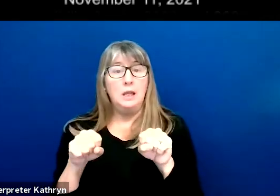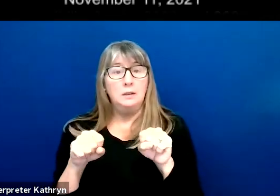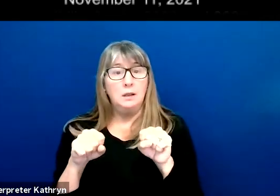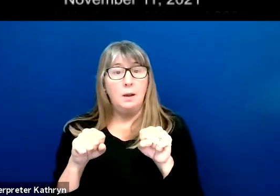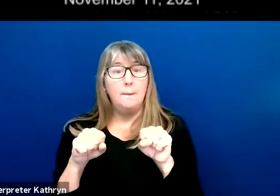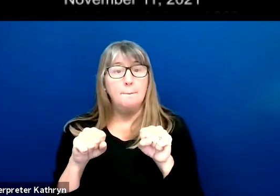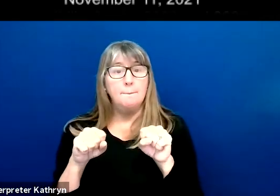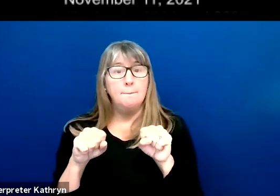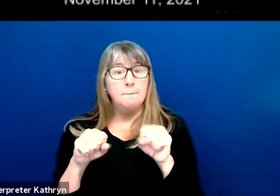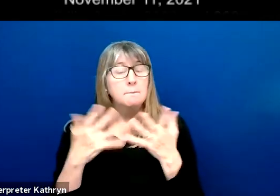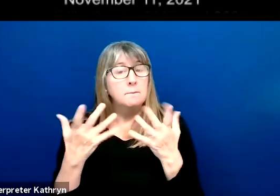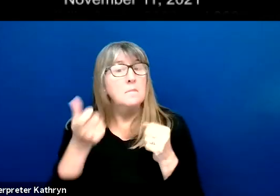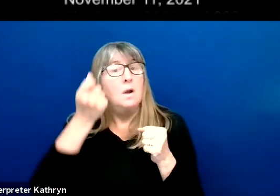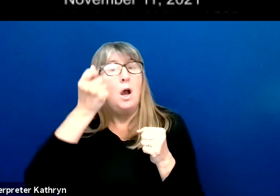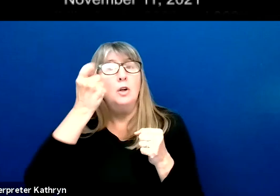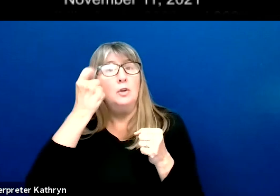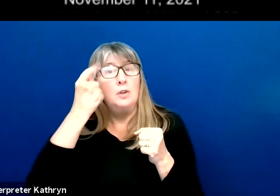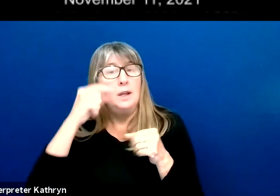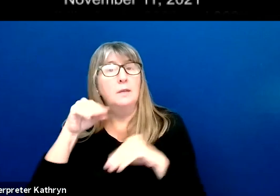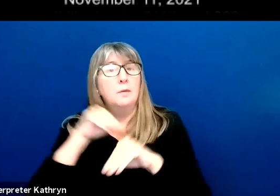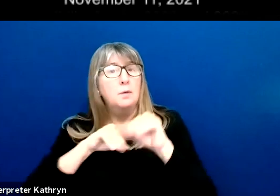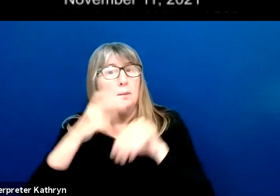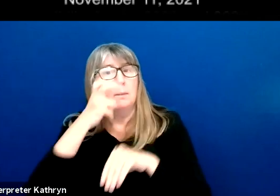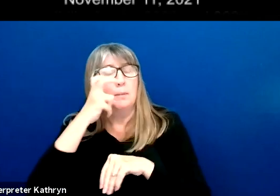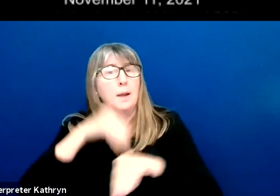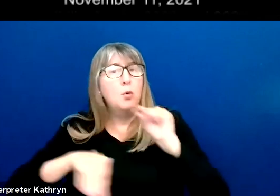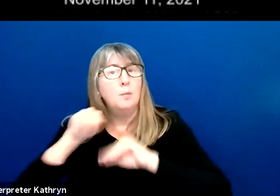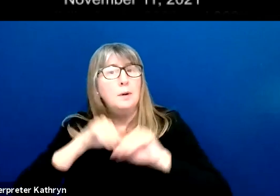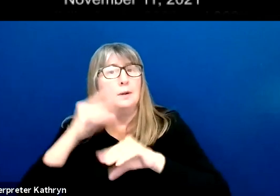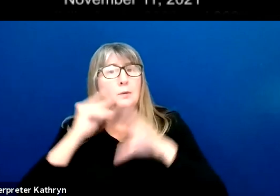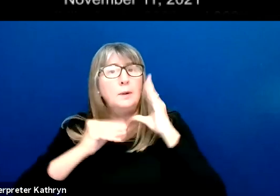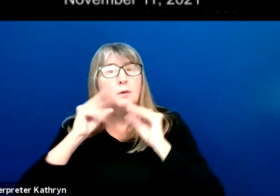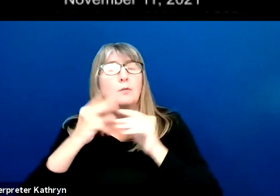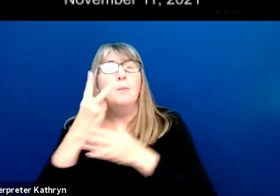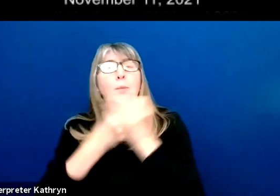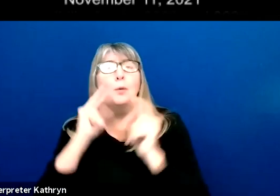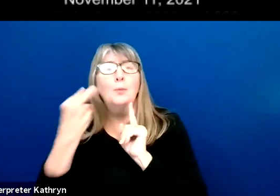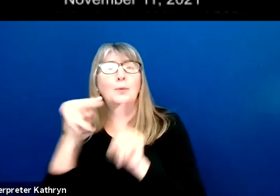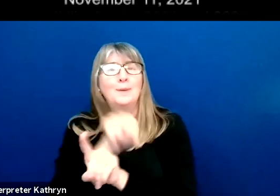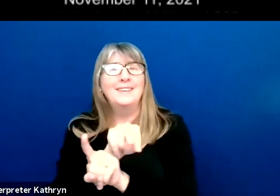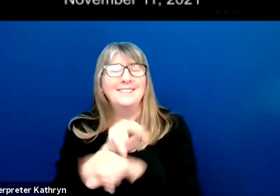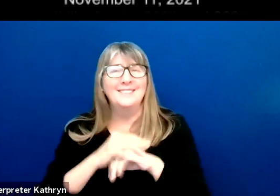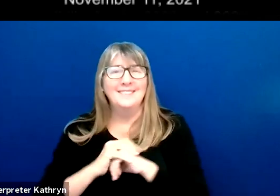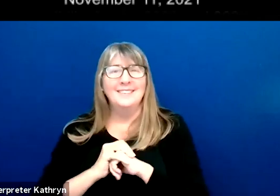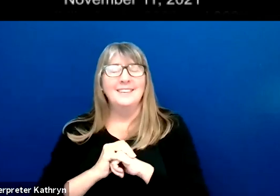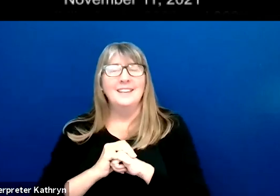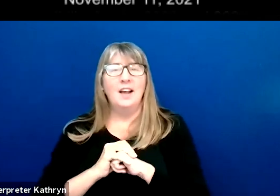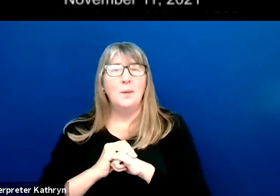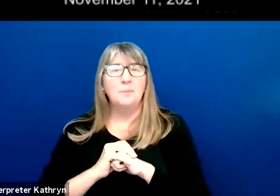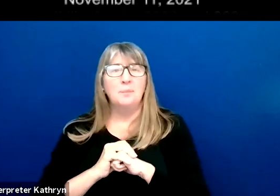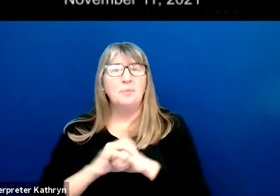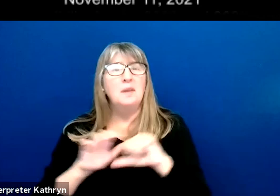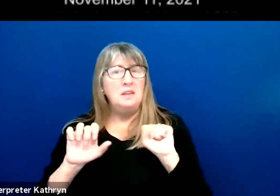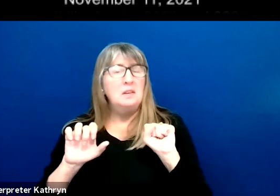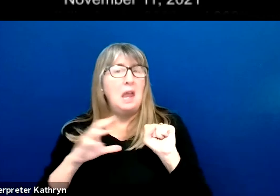can understand the blind mobility experience from both sides, and am capable